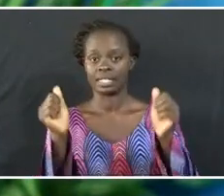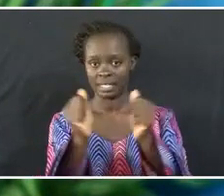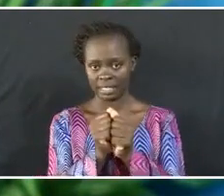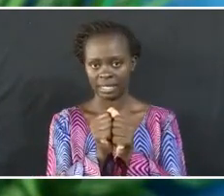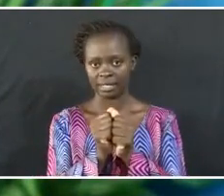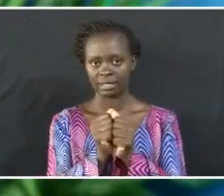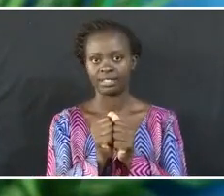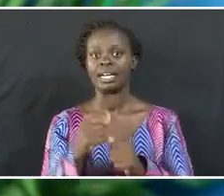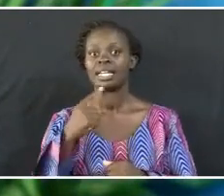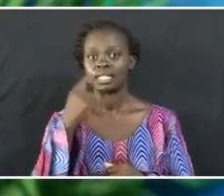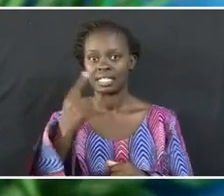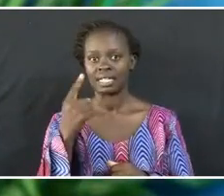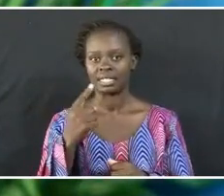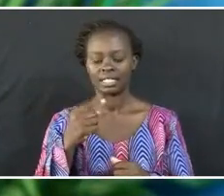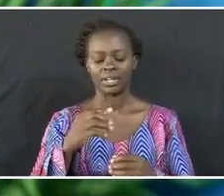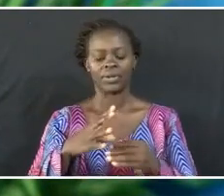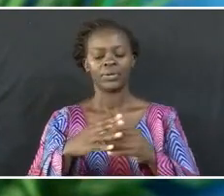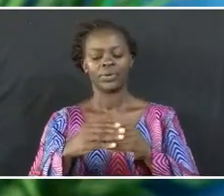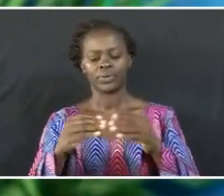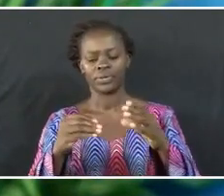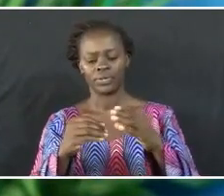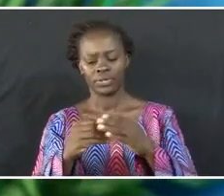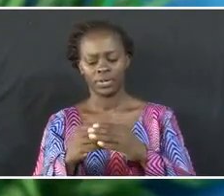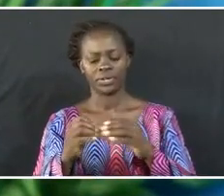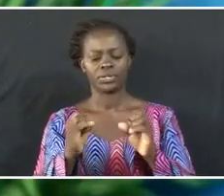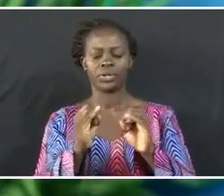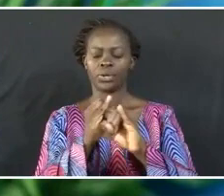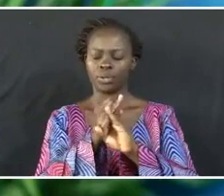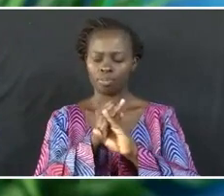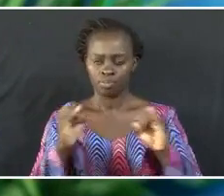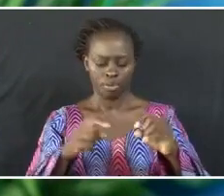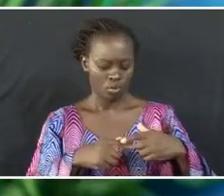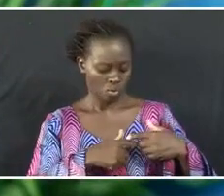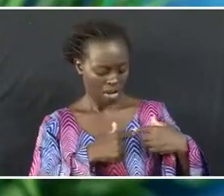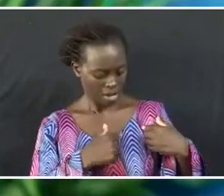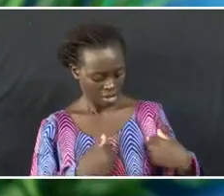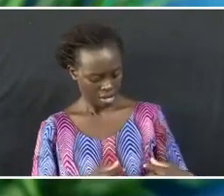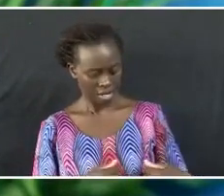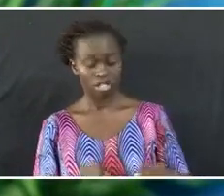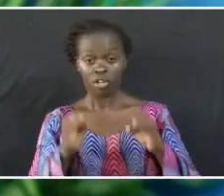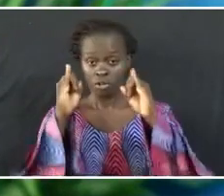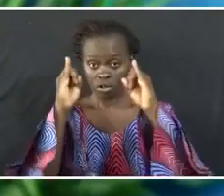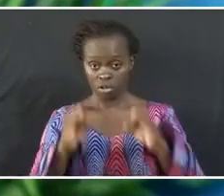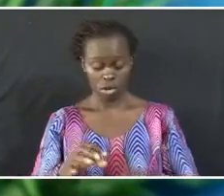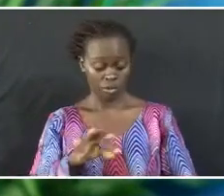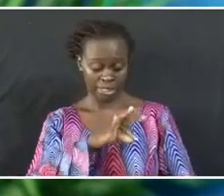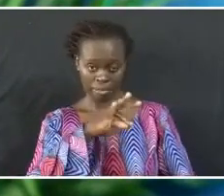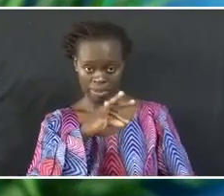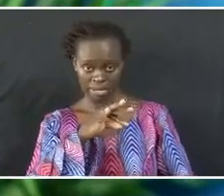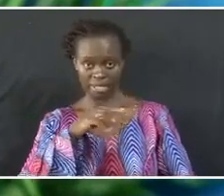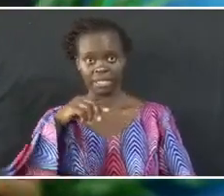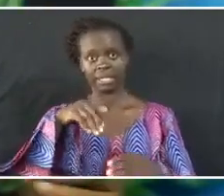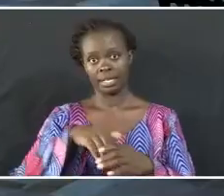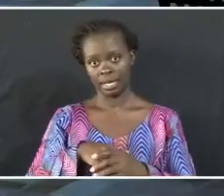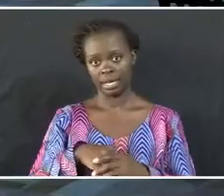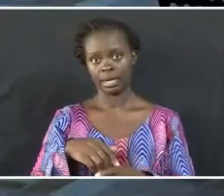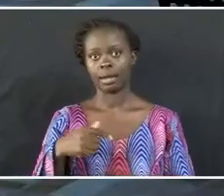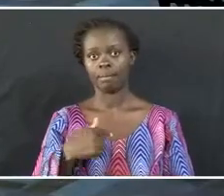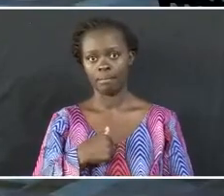pure heart, O God, and renew a right spirit within me." Amen.